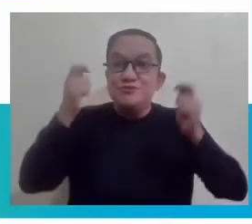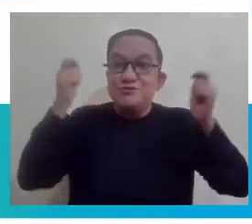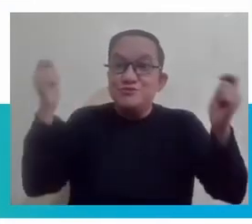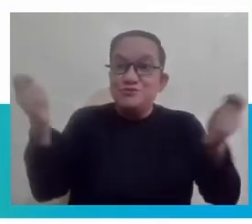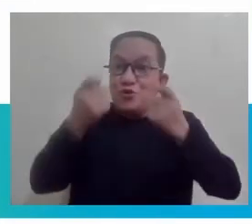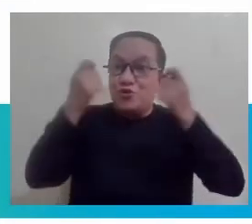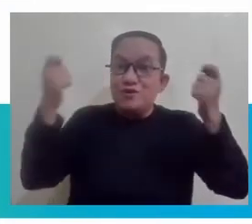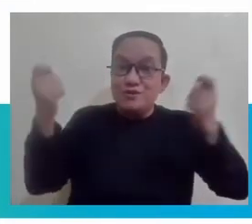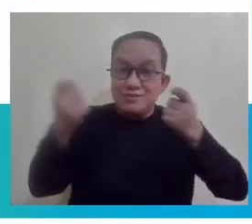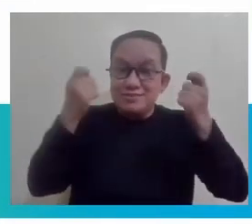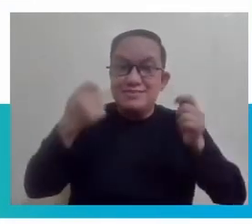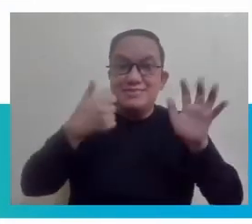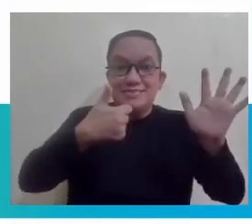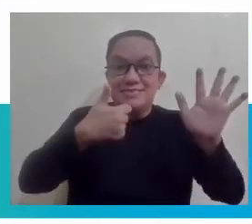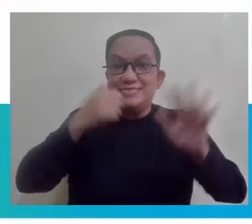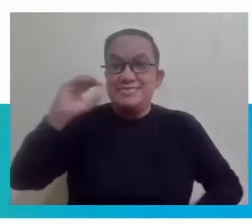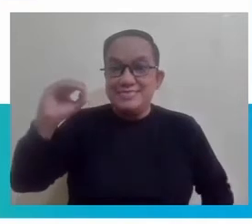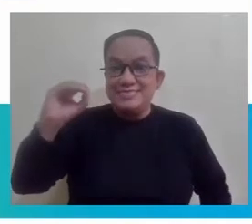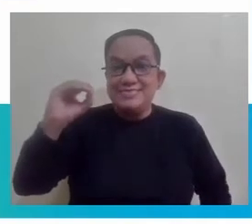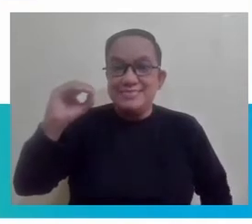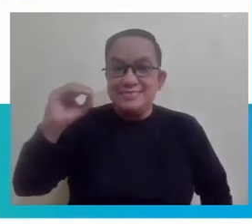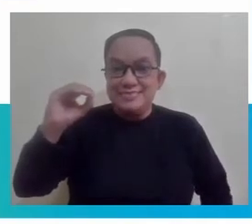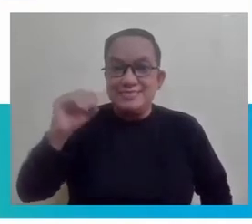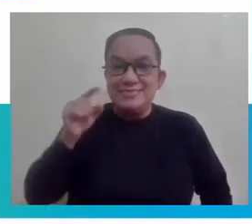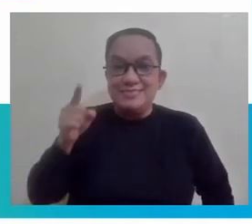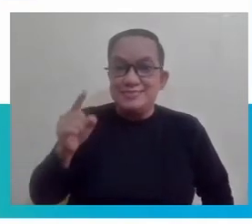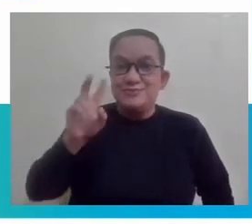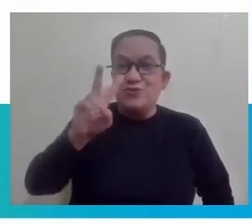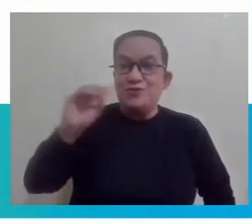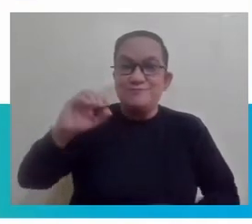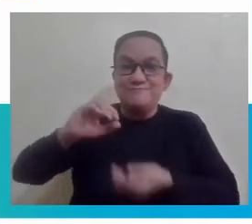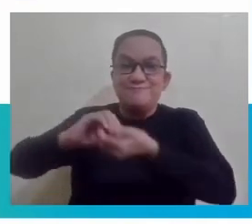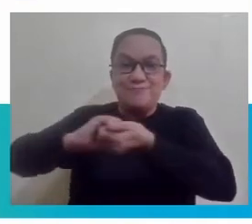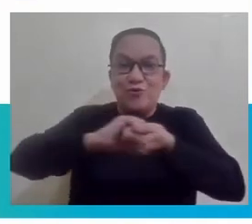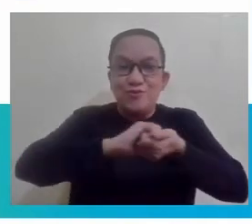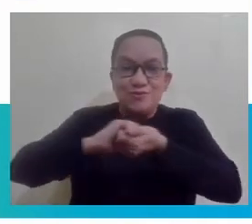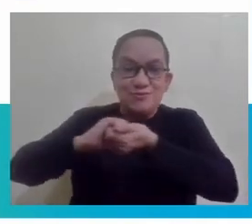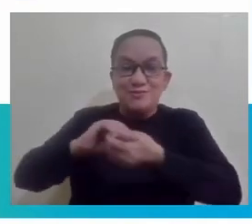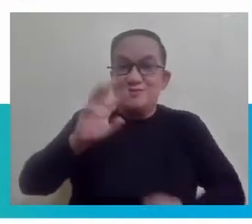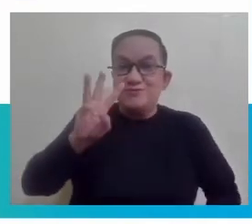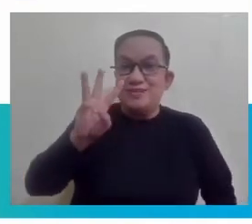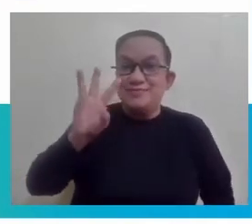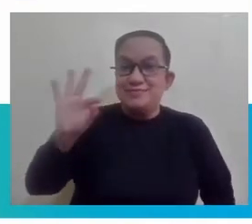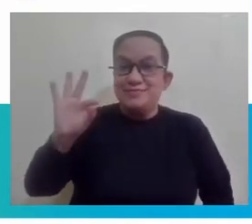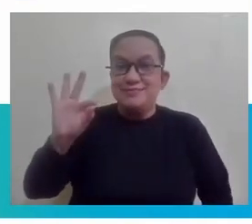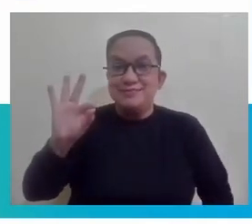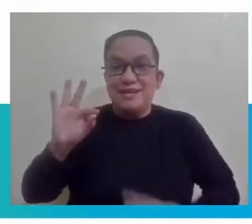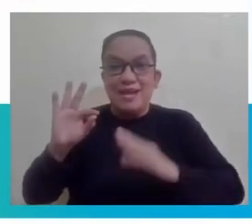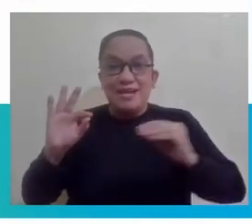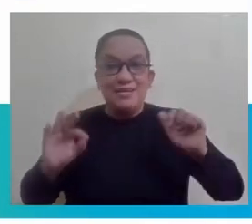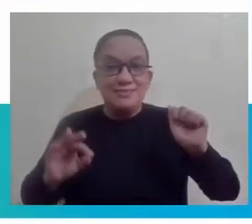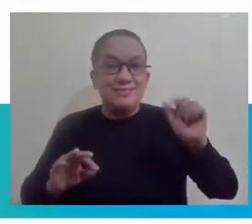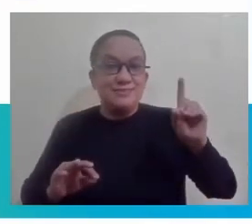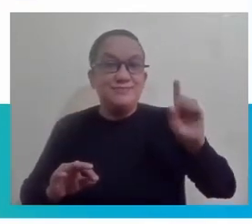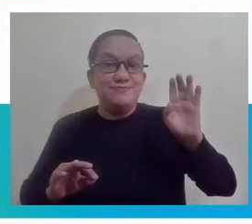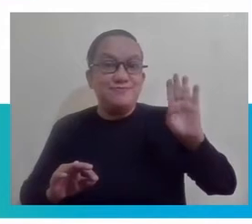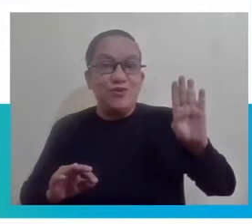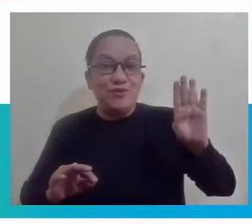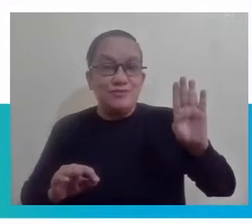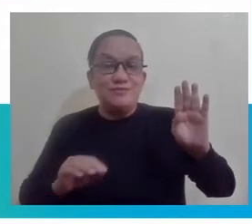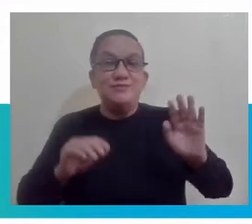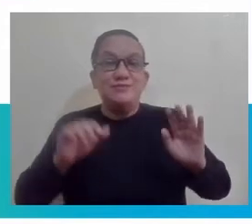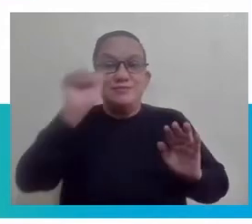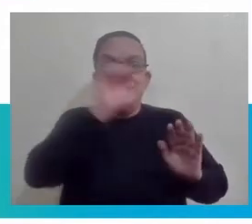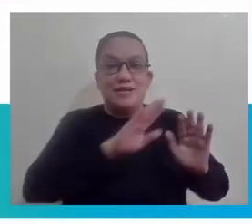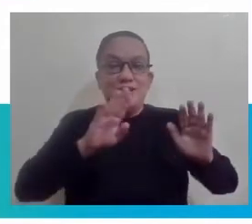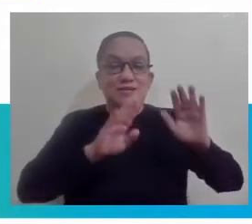of partnership between WWF and the Asia Development Bank. WWF believes that a healthy ocean